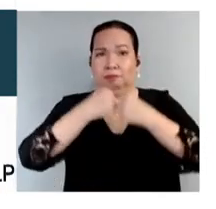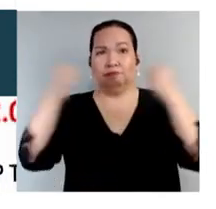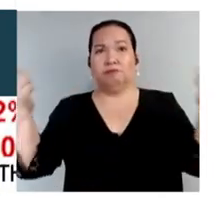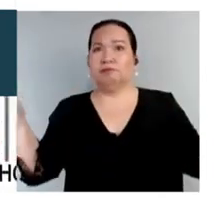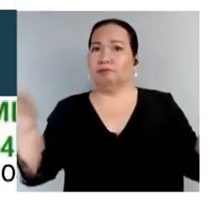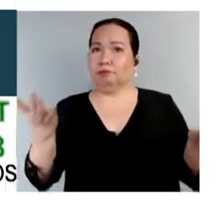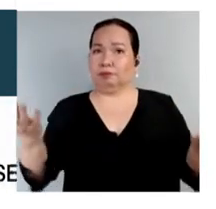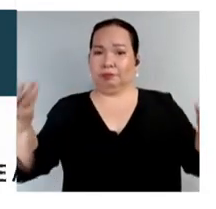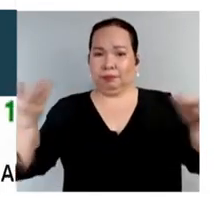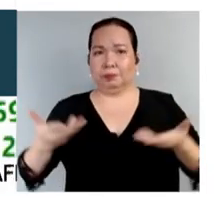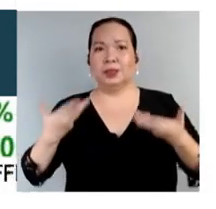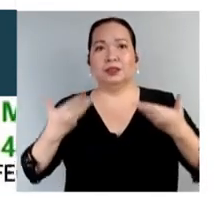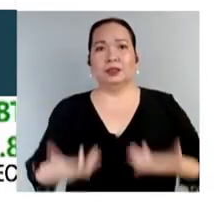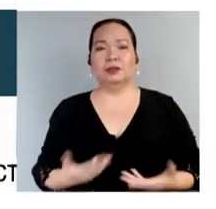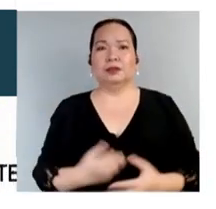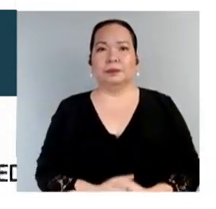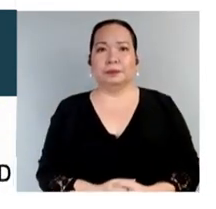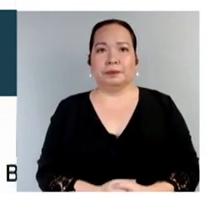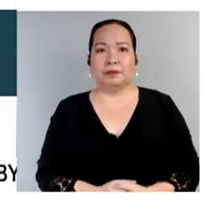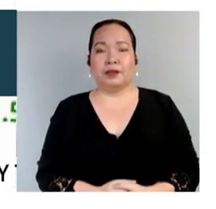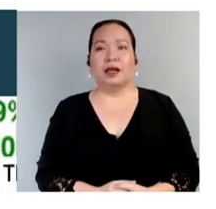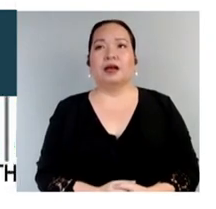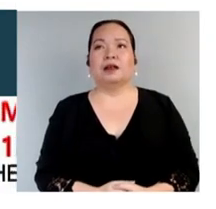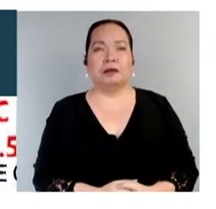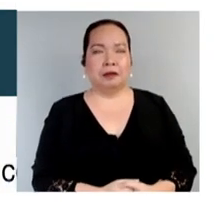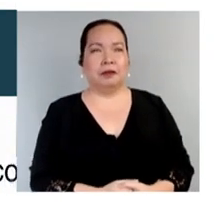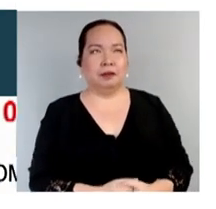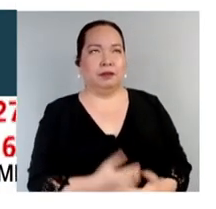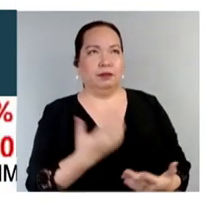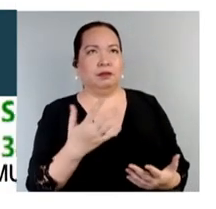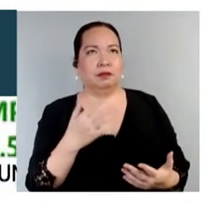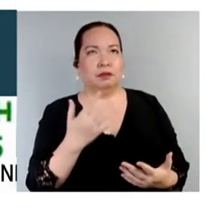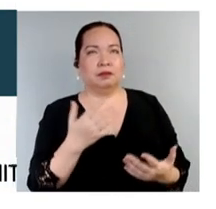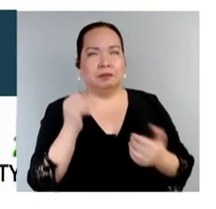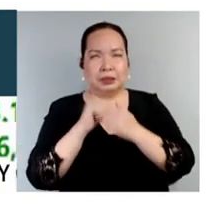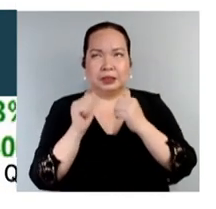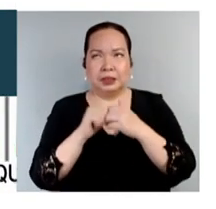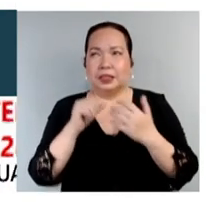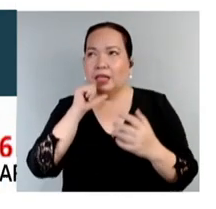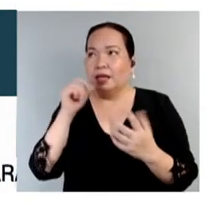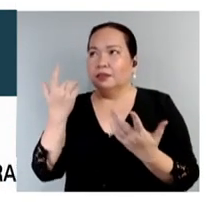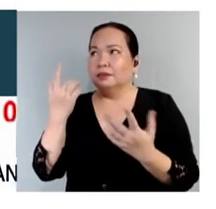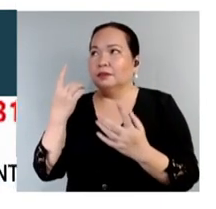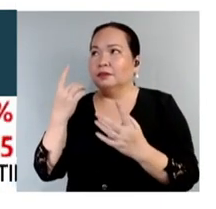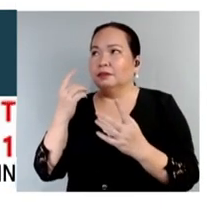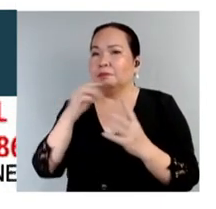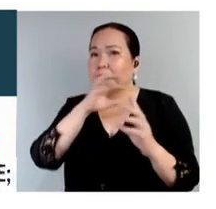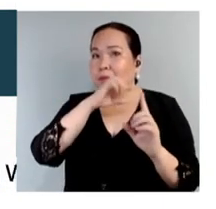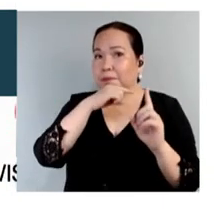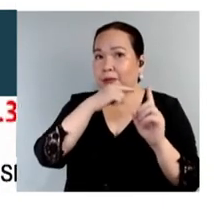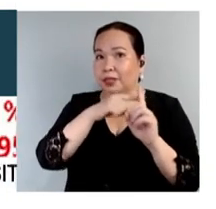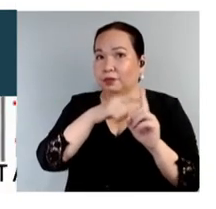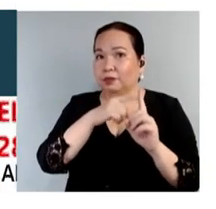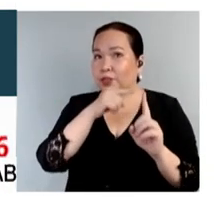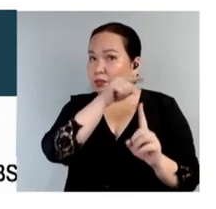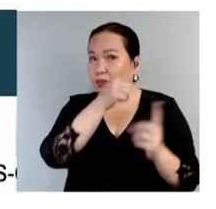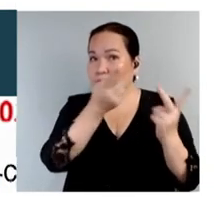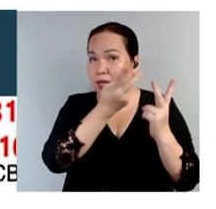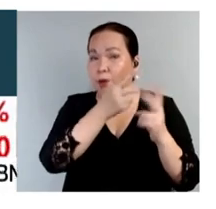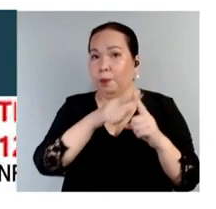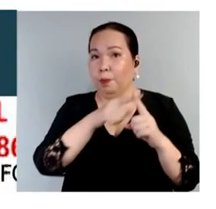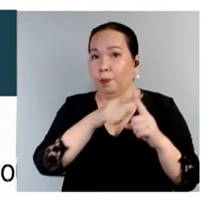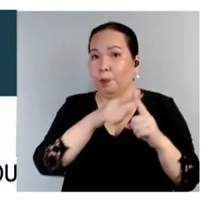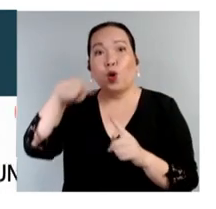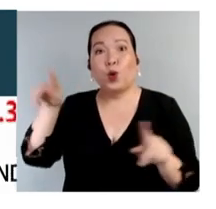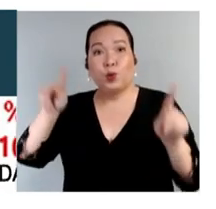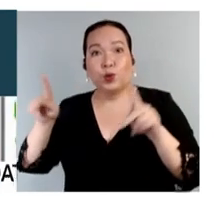bayan. So the plus here, not necessarily on their side, but on the people's side, that at least for now, they